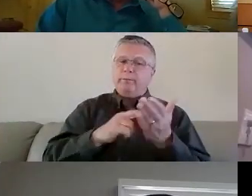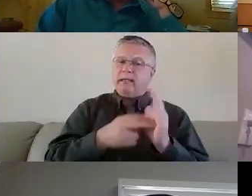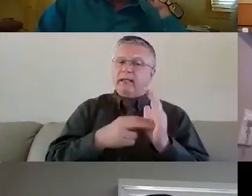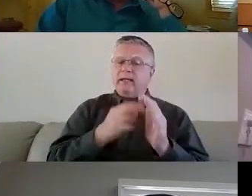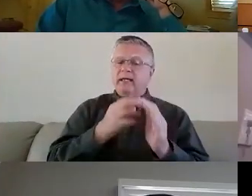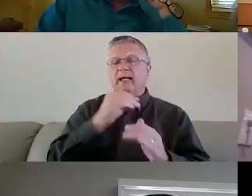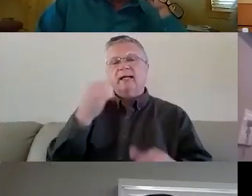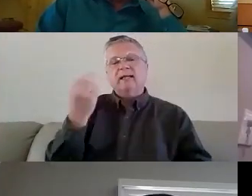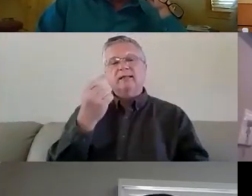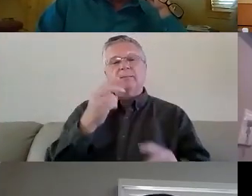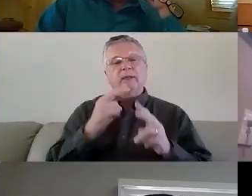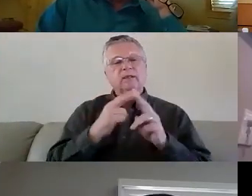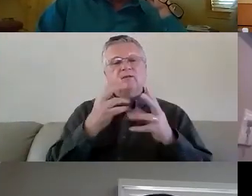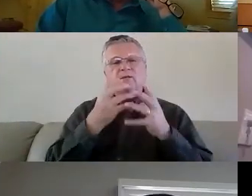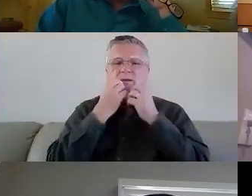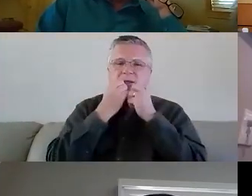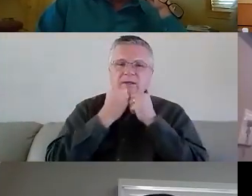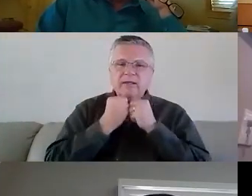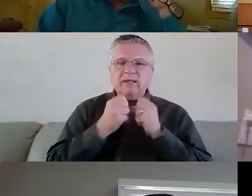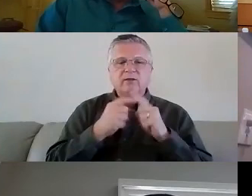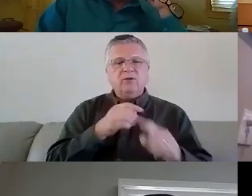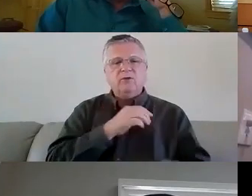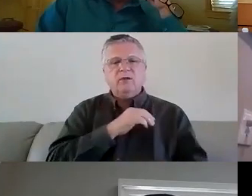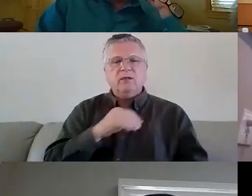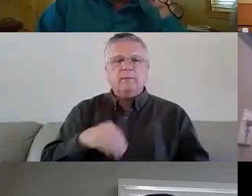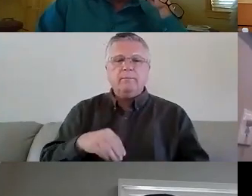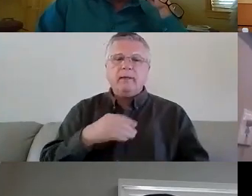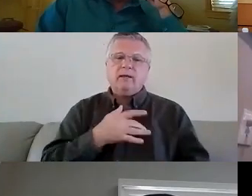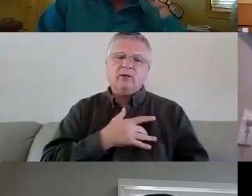very near and dear to the mayor's heart.